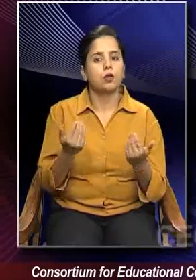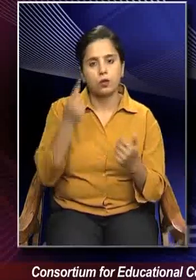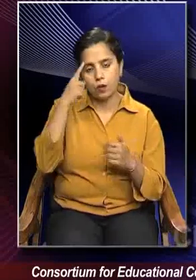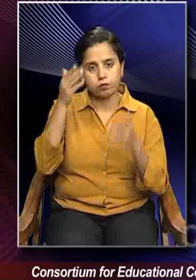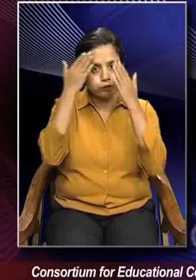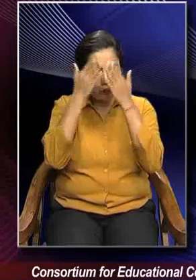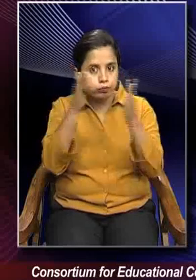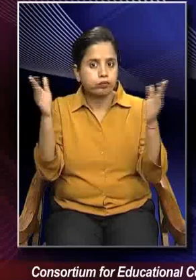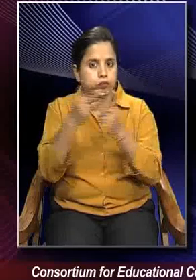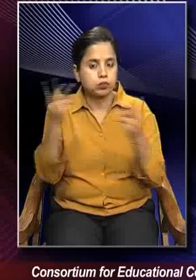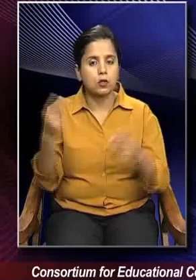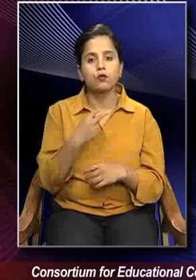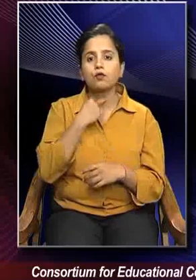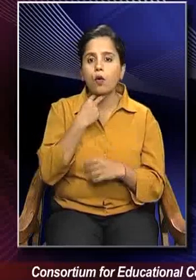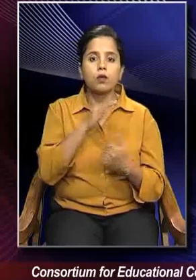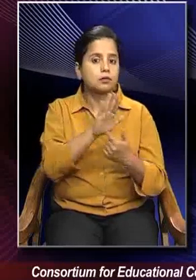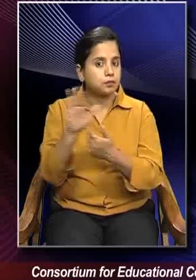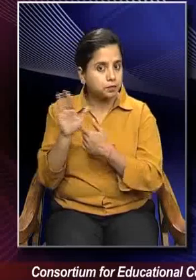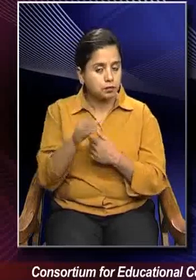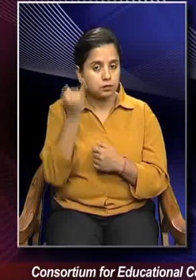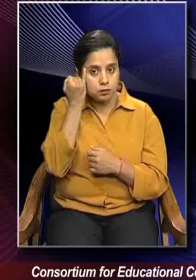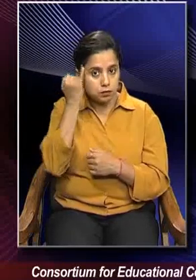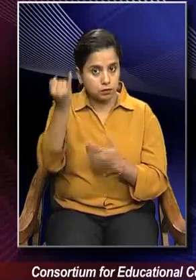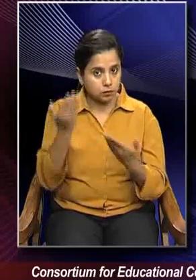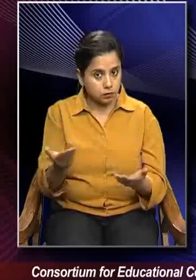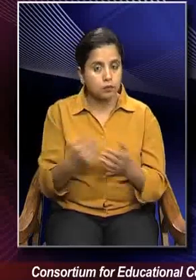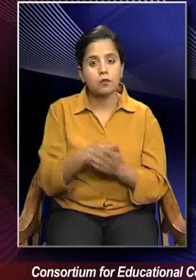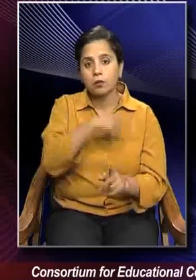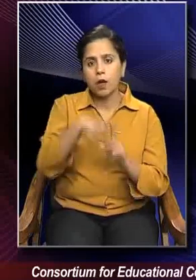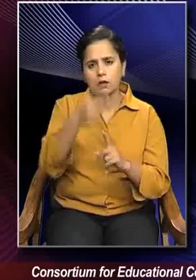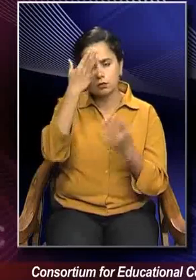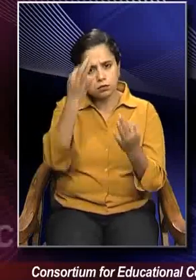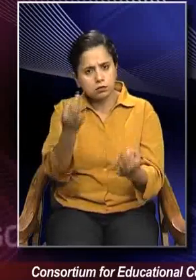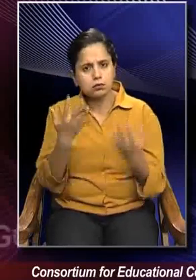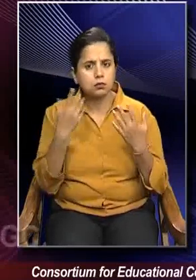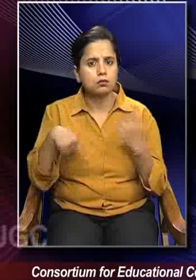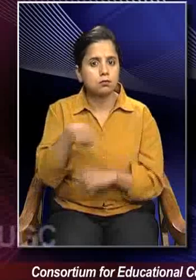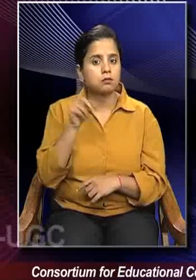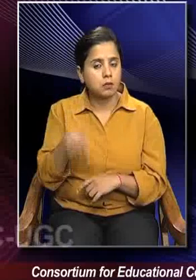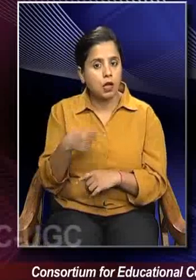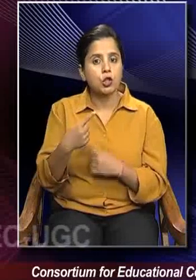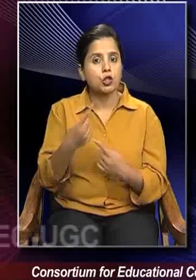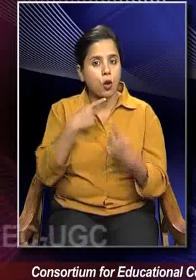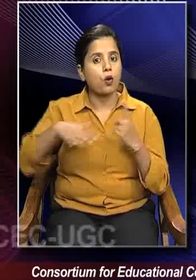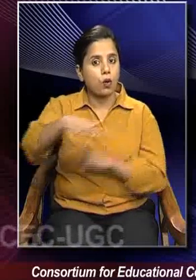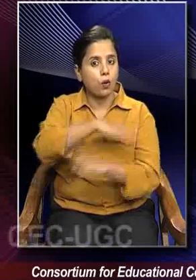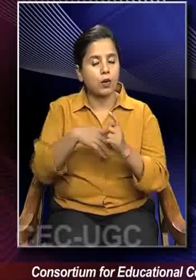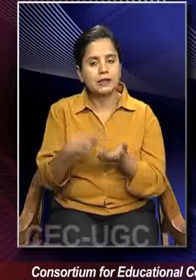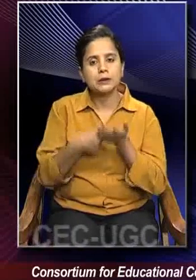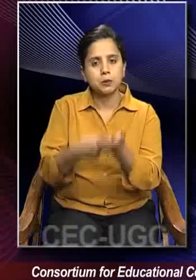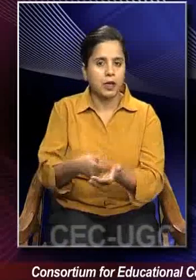broader range of voices, ideas, and talents to be heard and